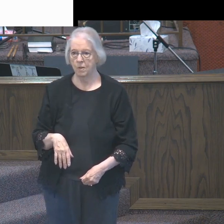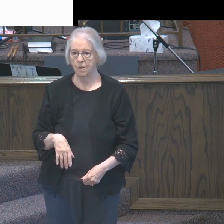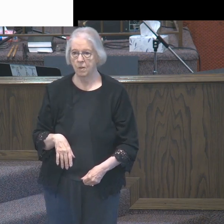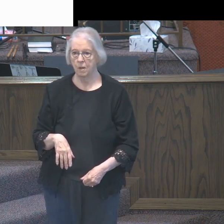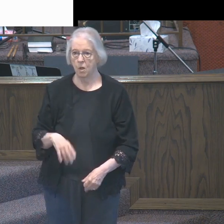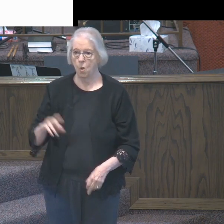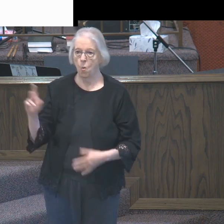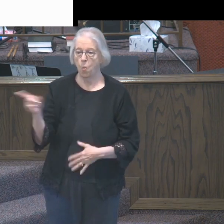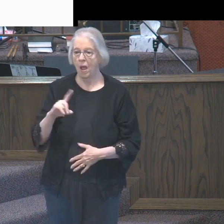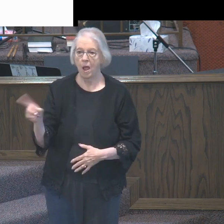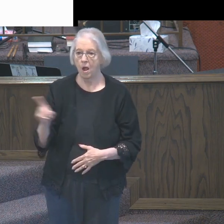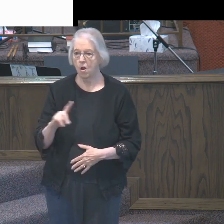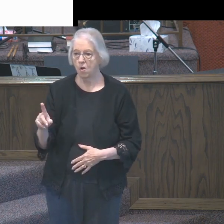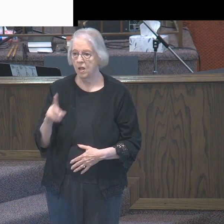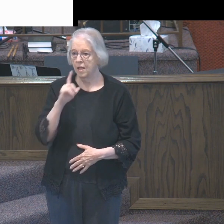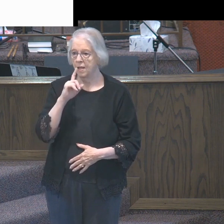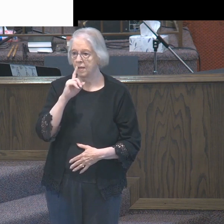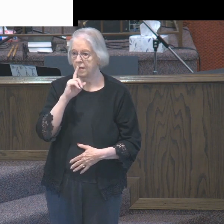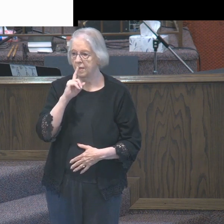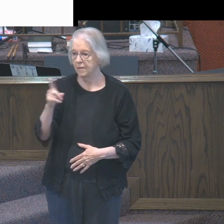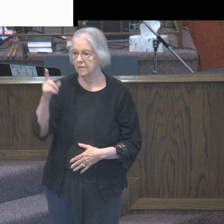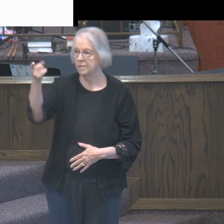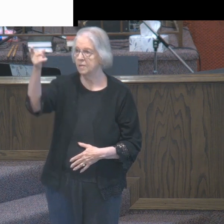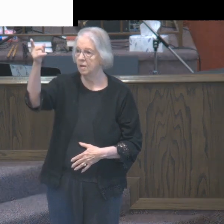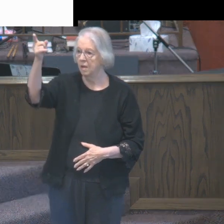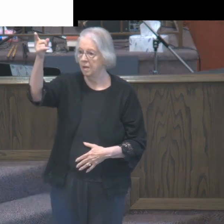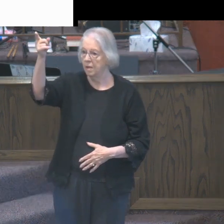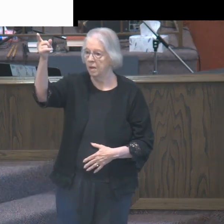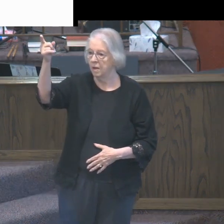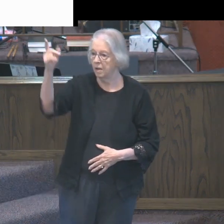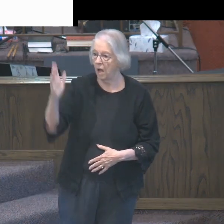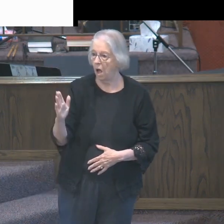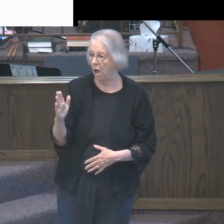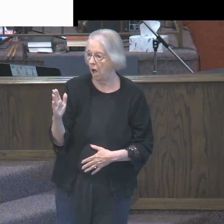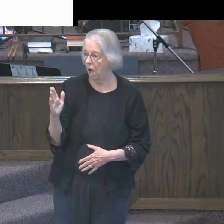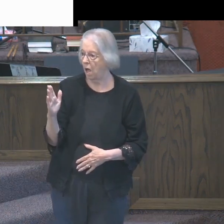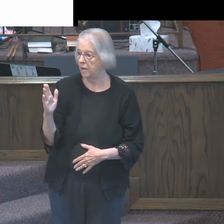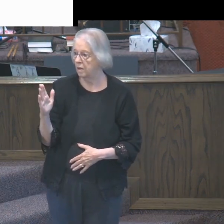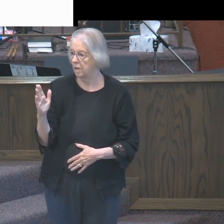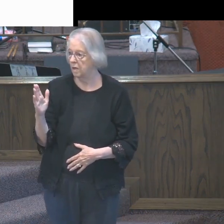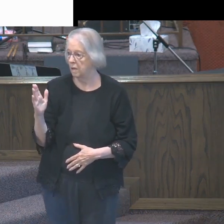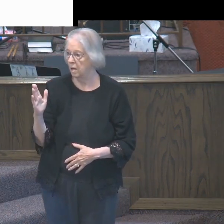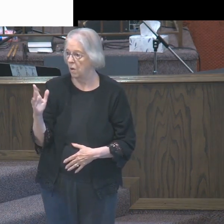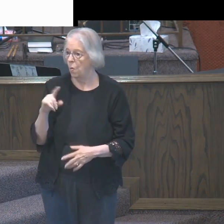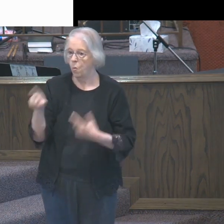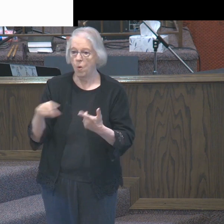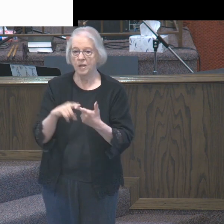Where is God, and why does God allow a child to be hurt?